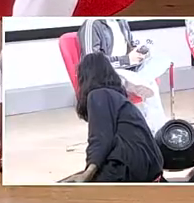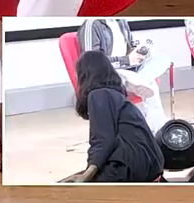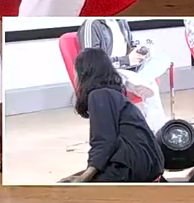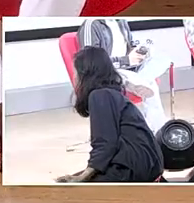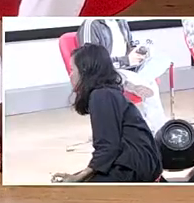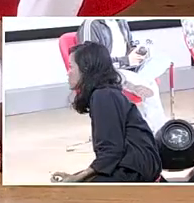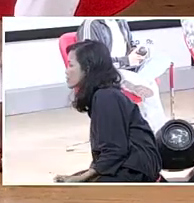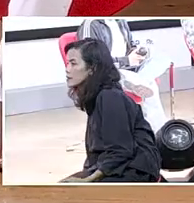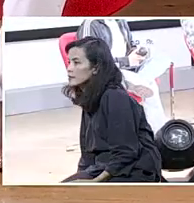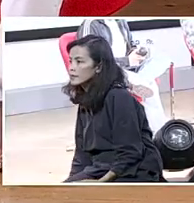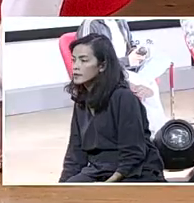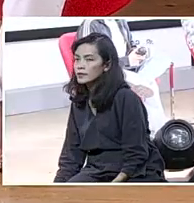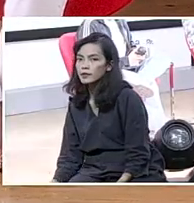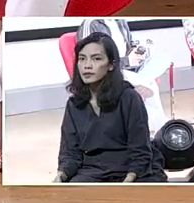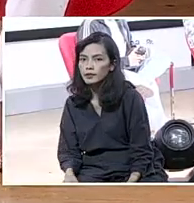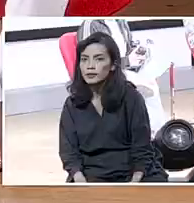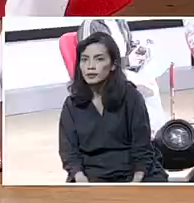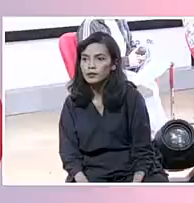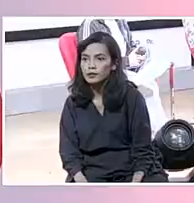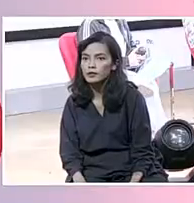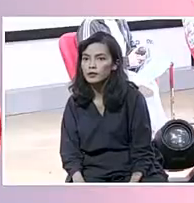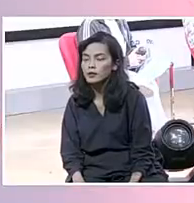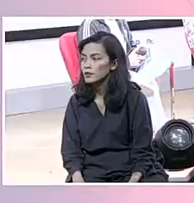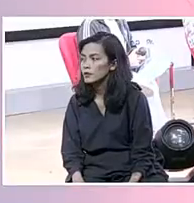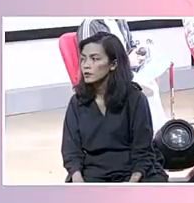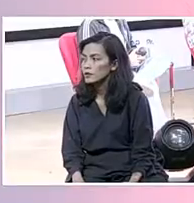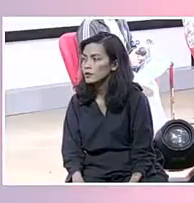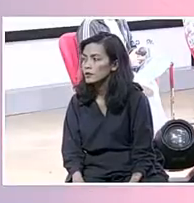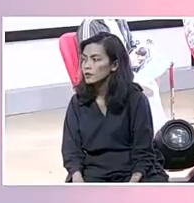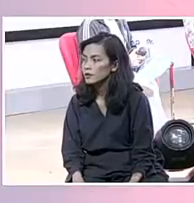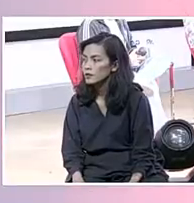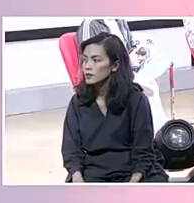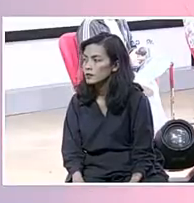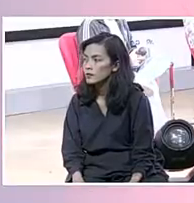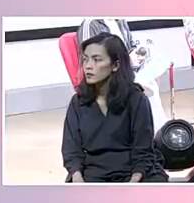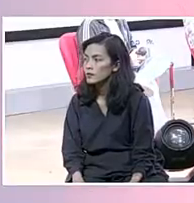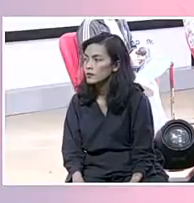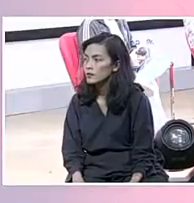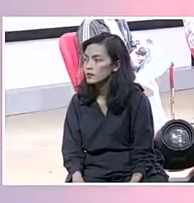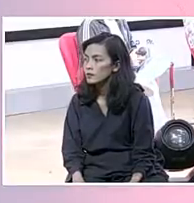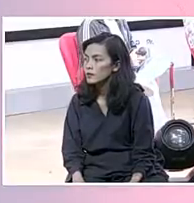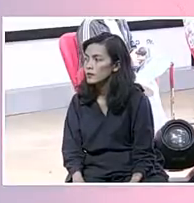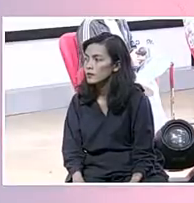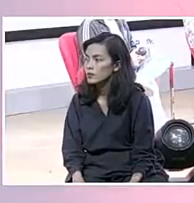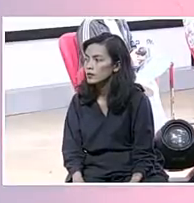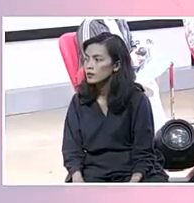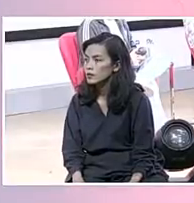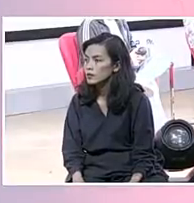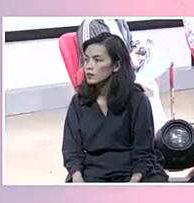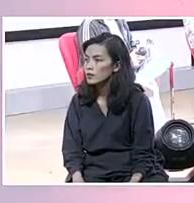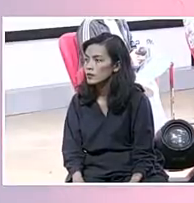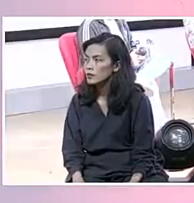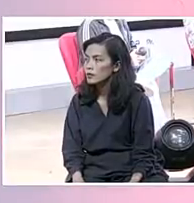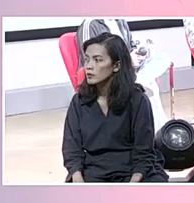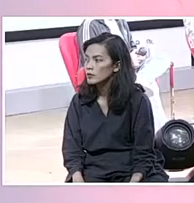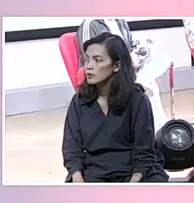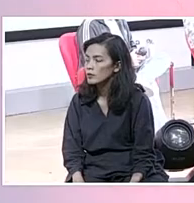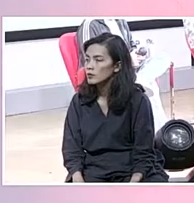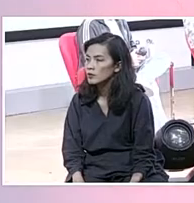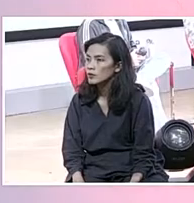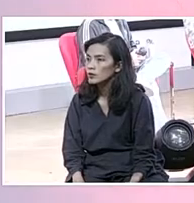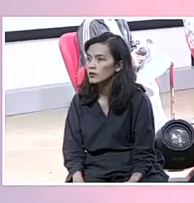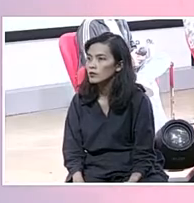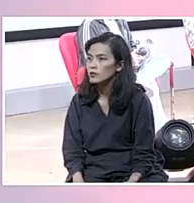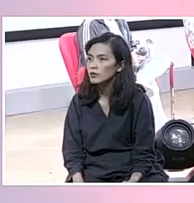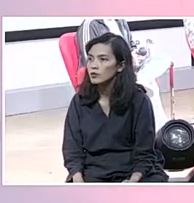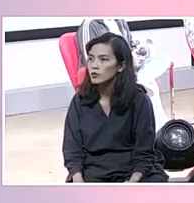had a teammate, Emma Messaman. She's partially deaf, and Tamika Catchings, another WNBA player, is as well. I think it's,